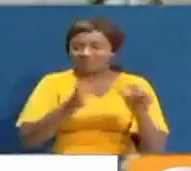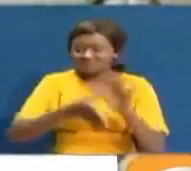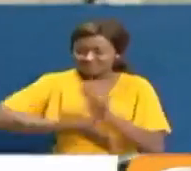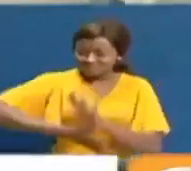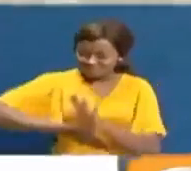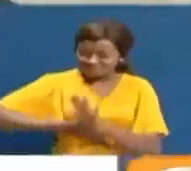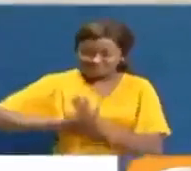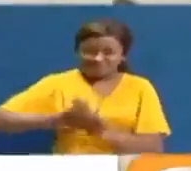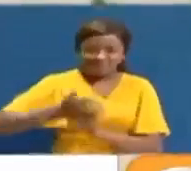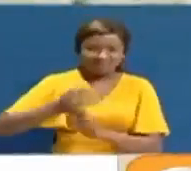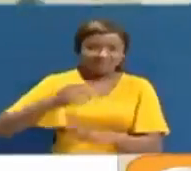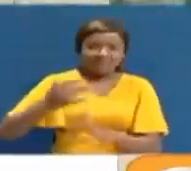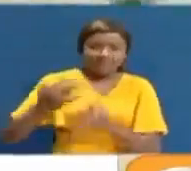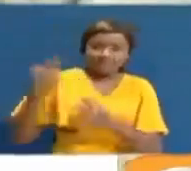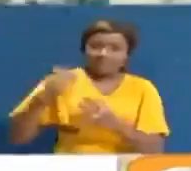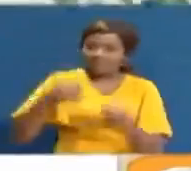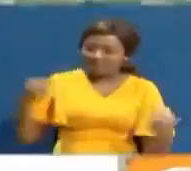back.